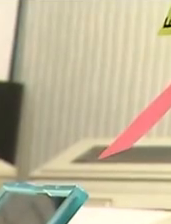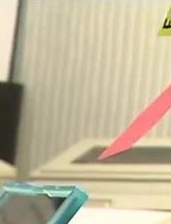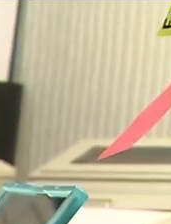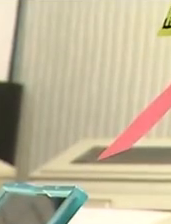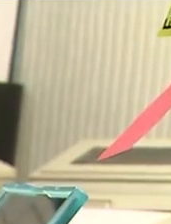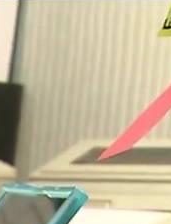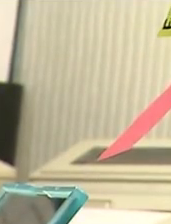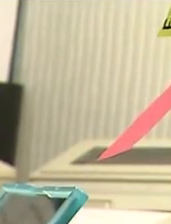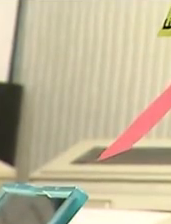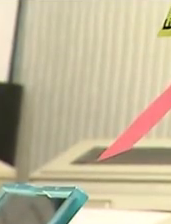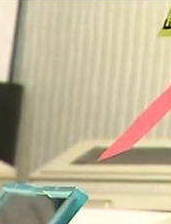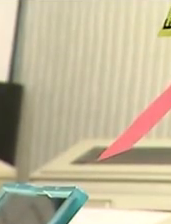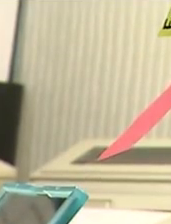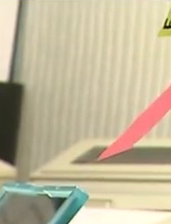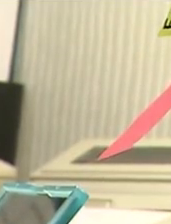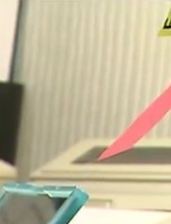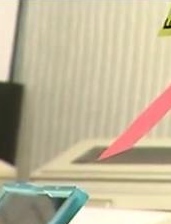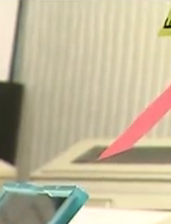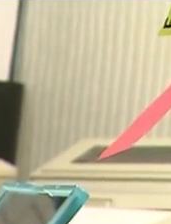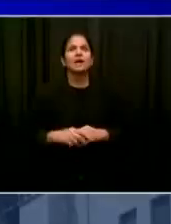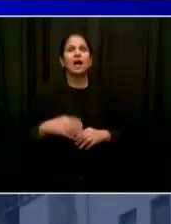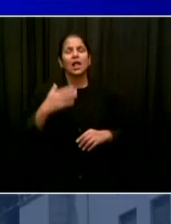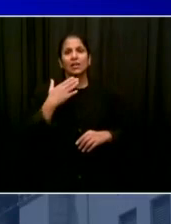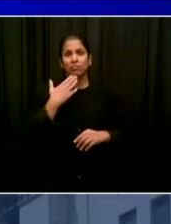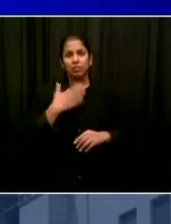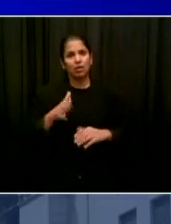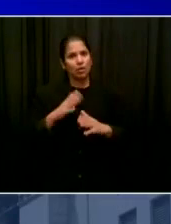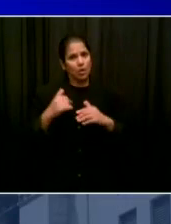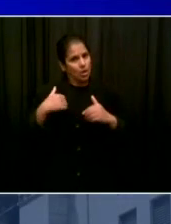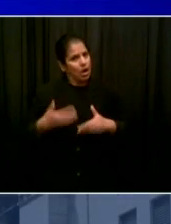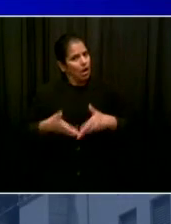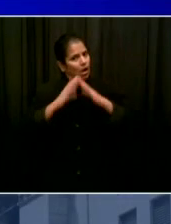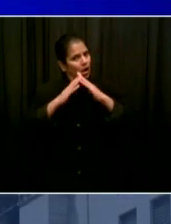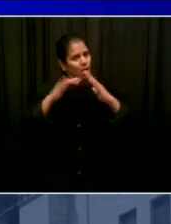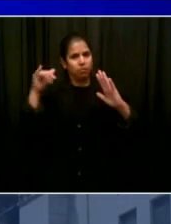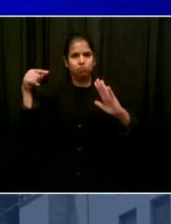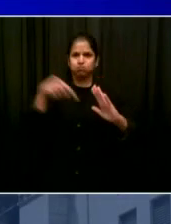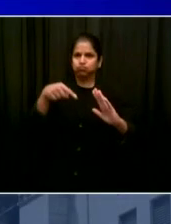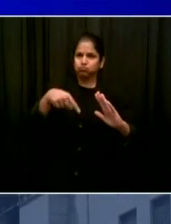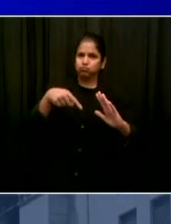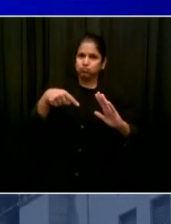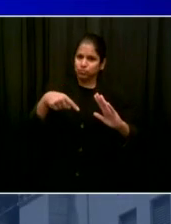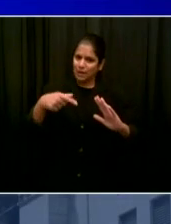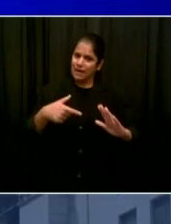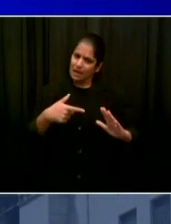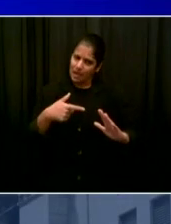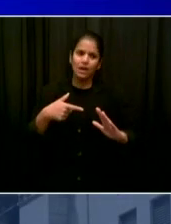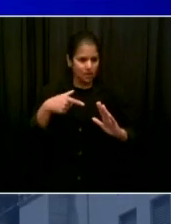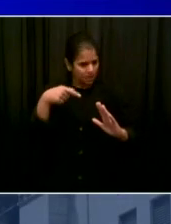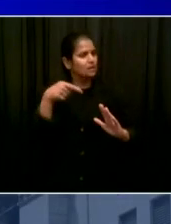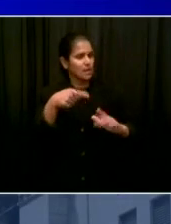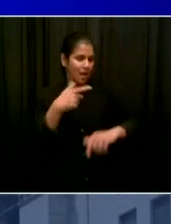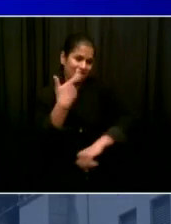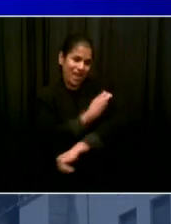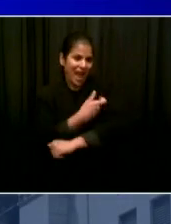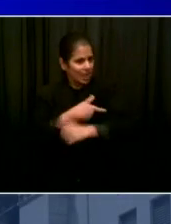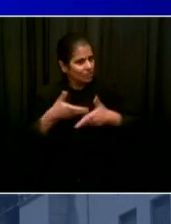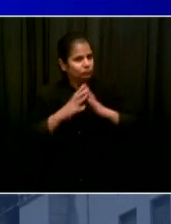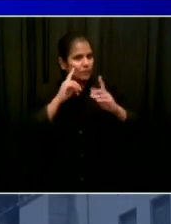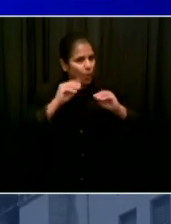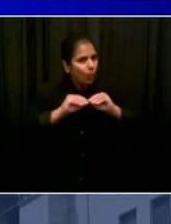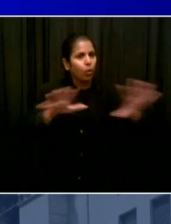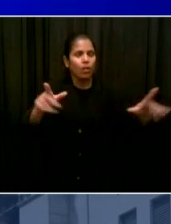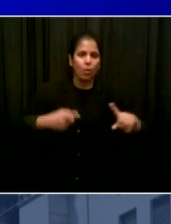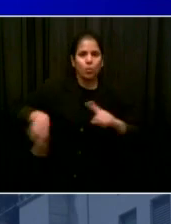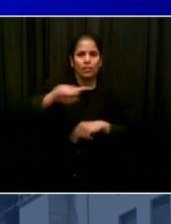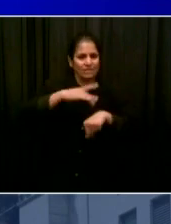impacting 184,000 companies. The mayor says it's the strongest vaccine mandate in the country. The reason we are open when